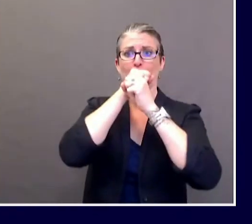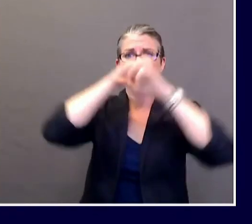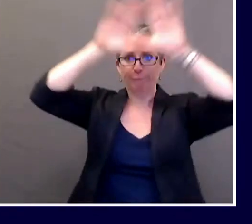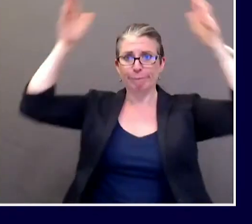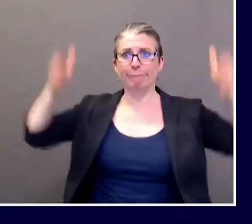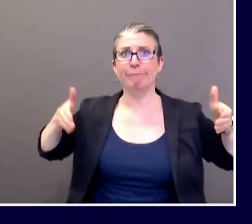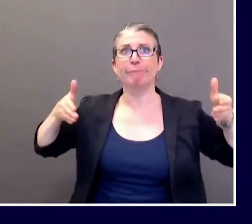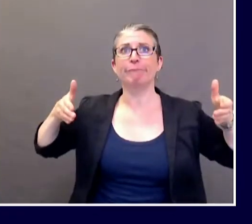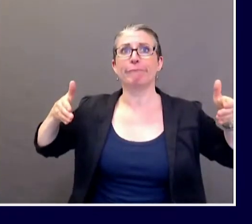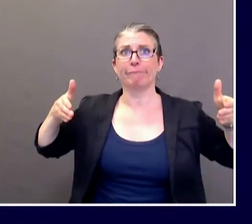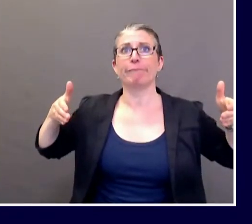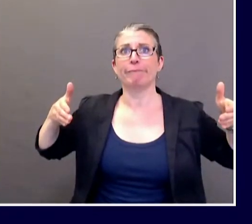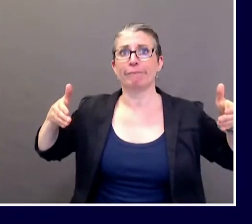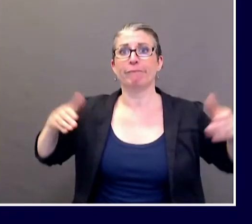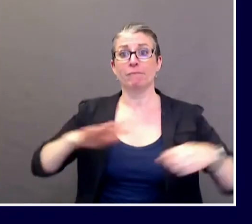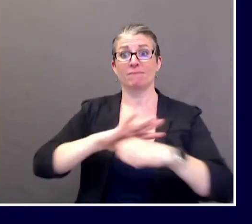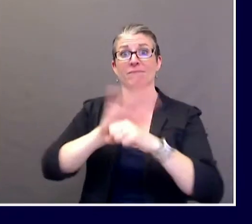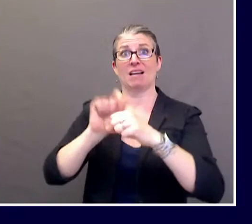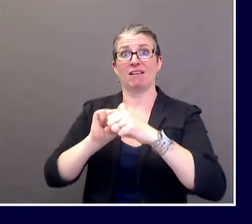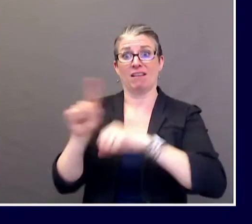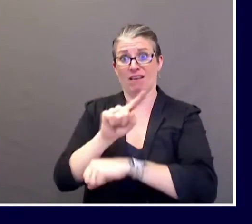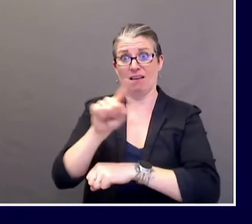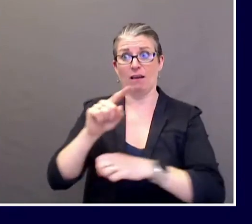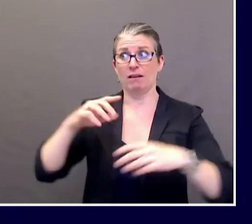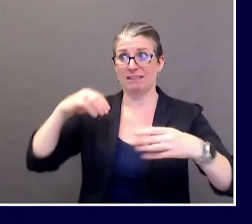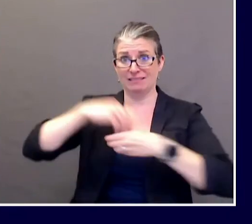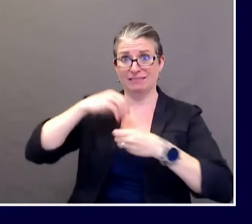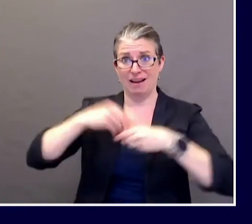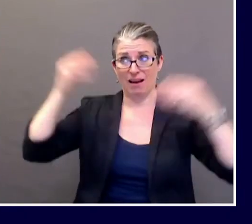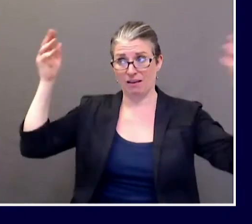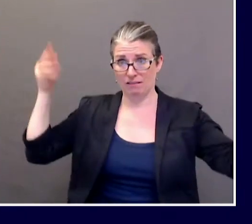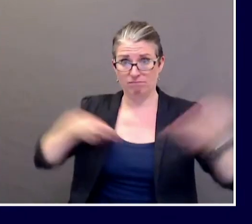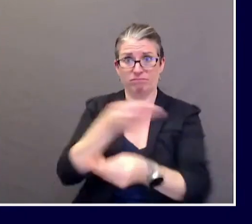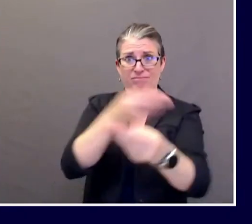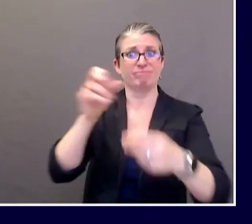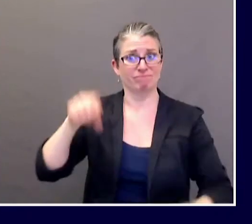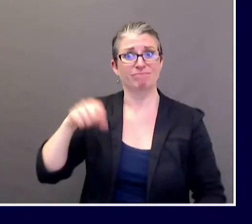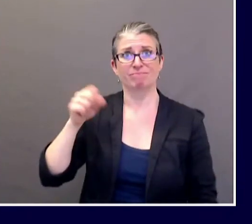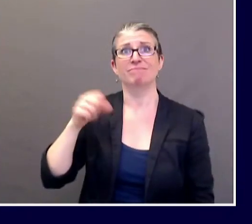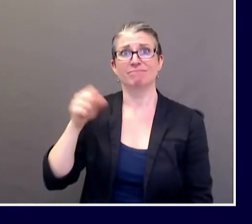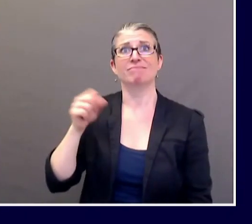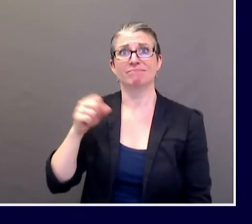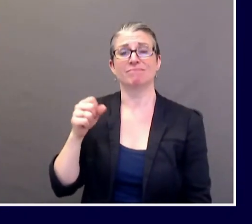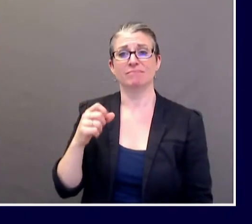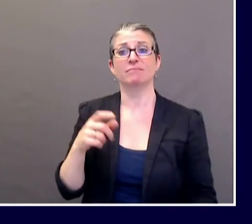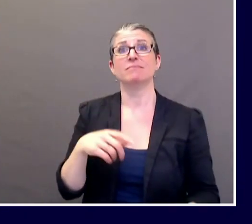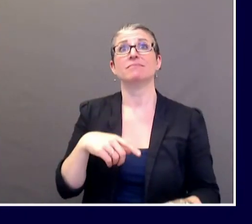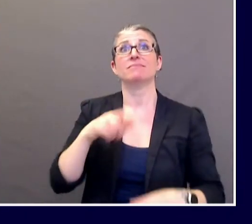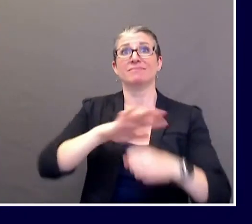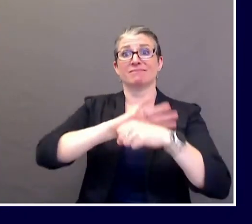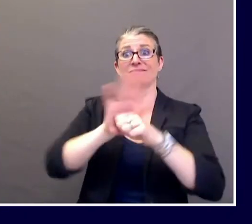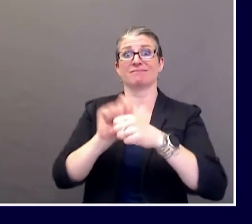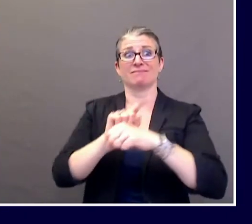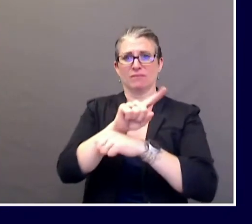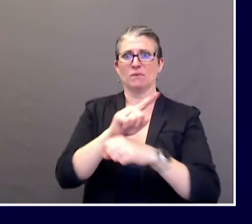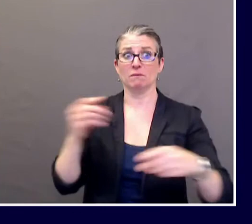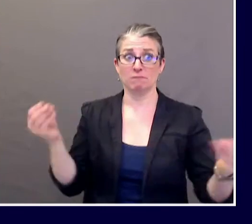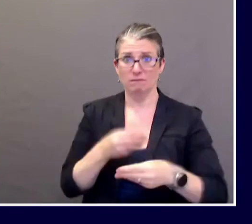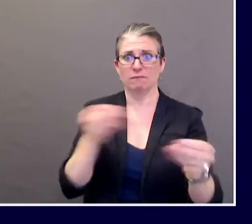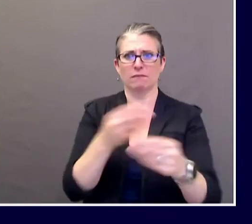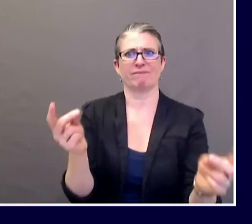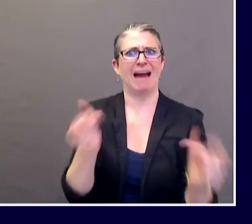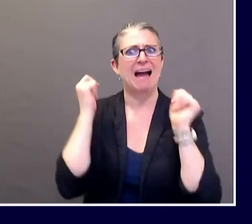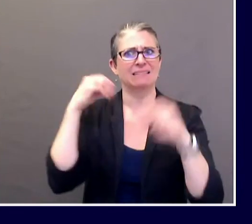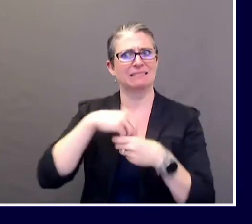more transmissible, but that increased infectivity or contagiousness is greatly outweighed by